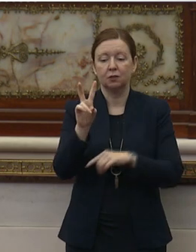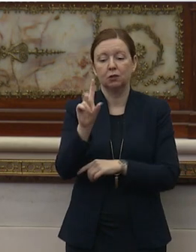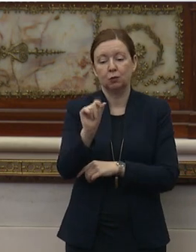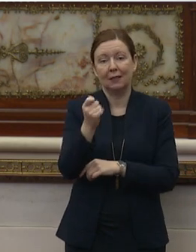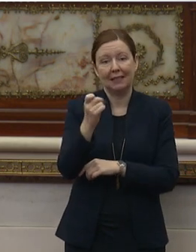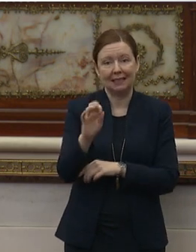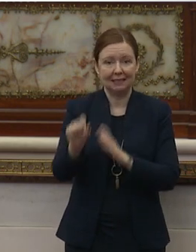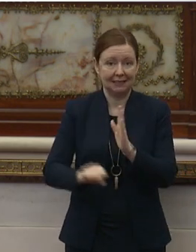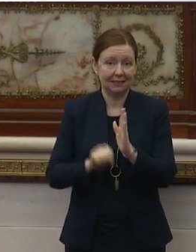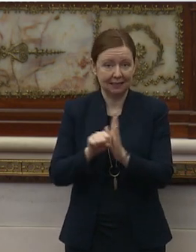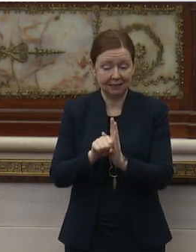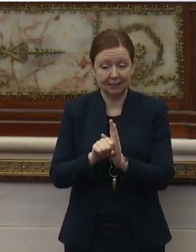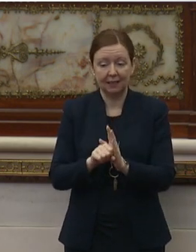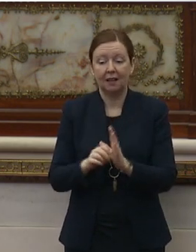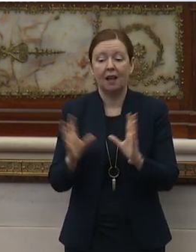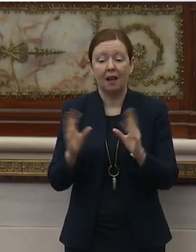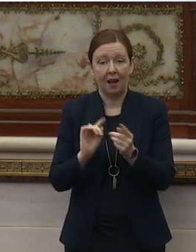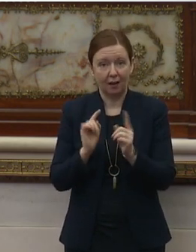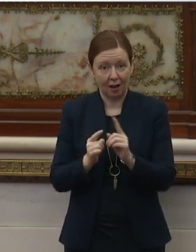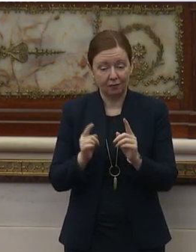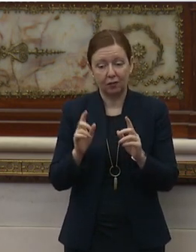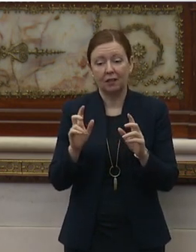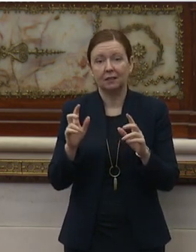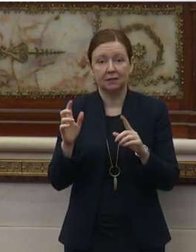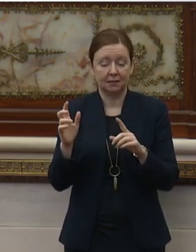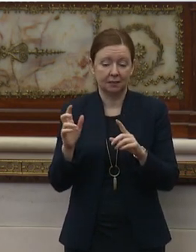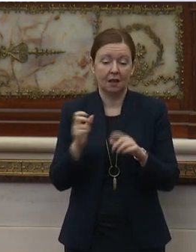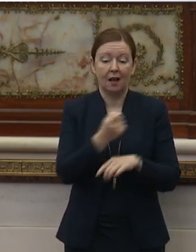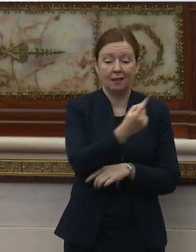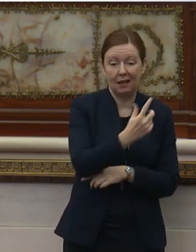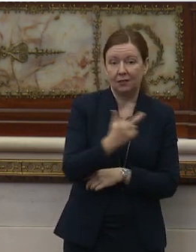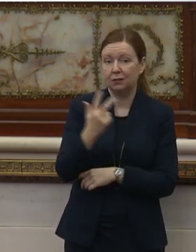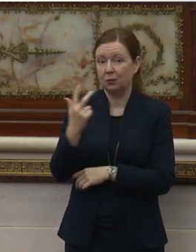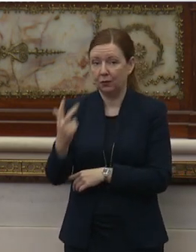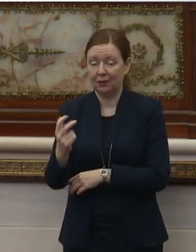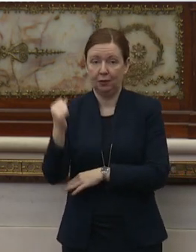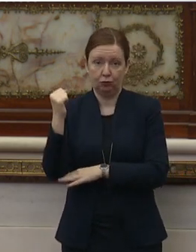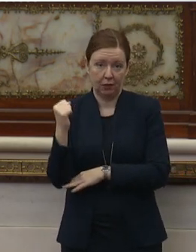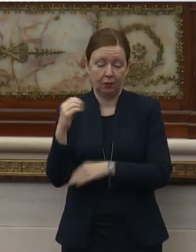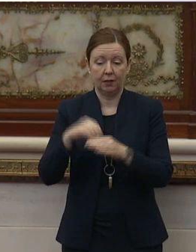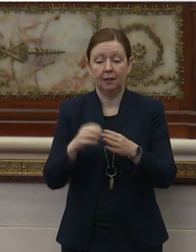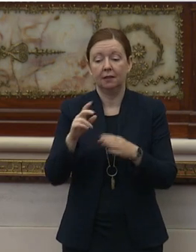2019 season and conference 11-3 record in the Philadelphia Public League.